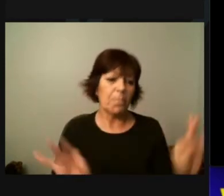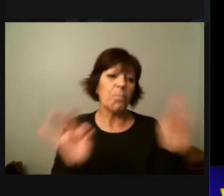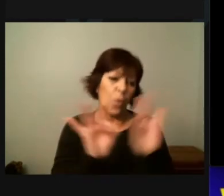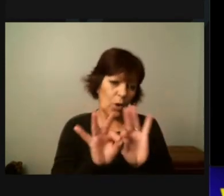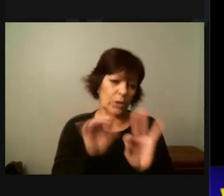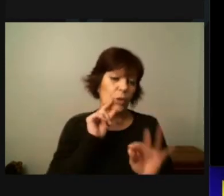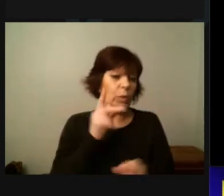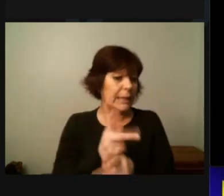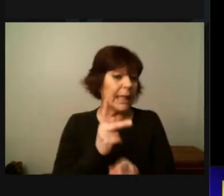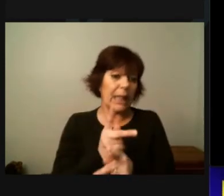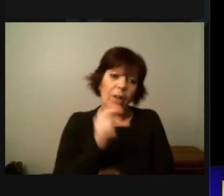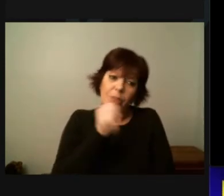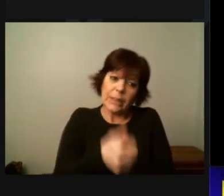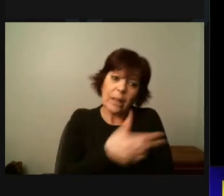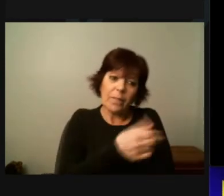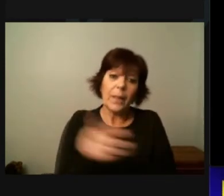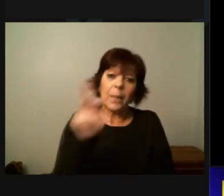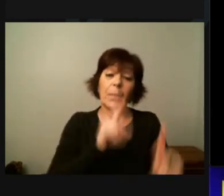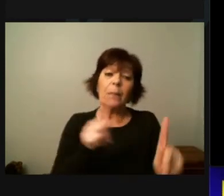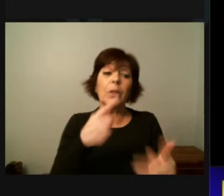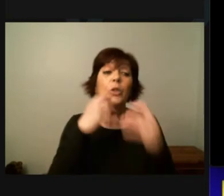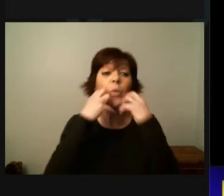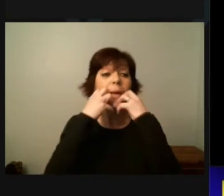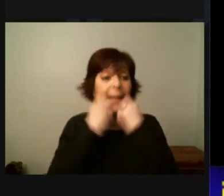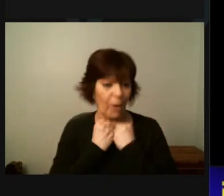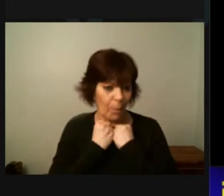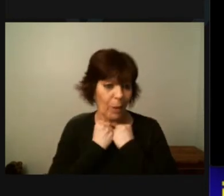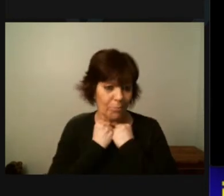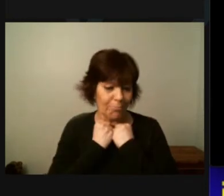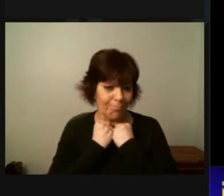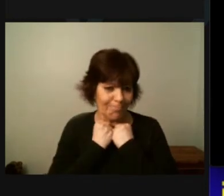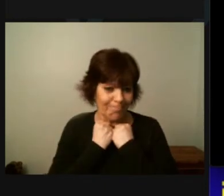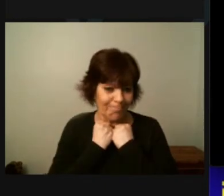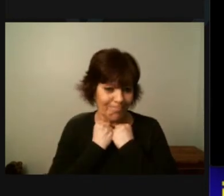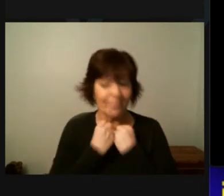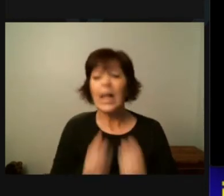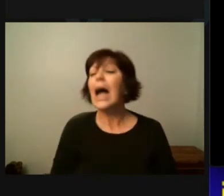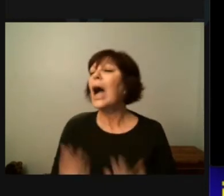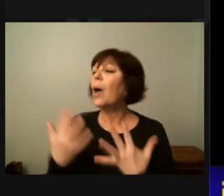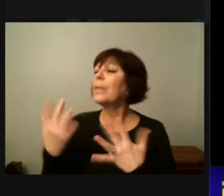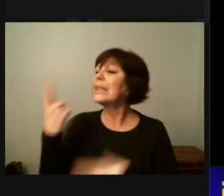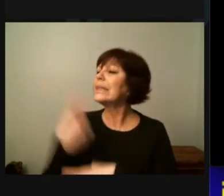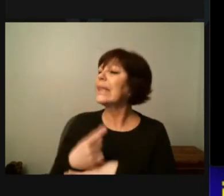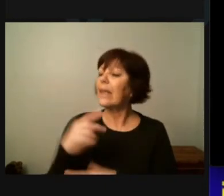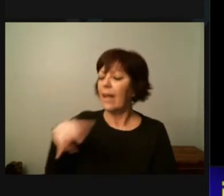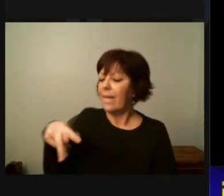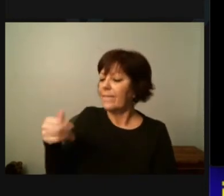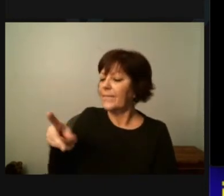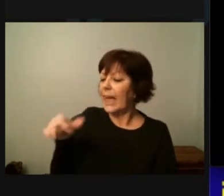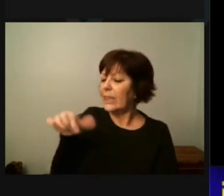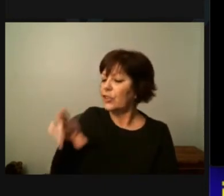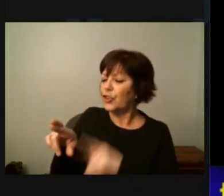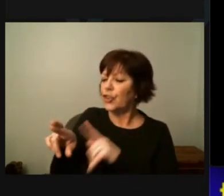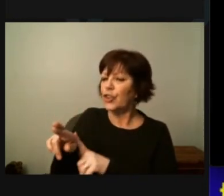care of myself and the people that I care about. How many days do we need for the Pfizer vaccine? It's 21 days